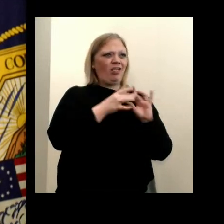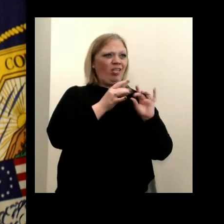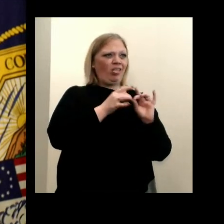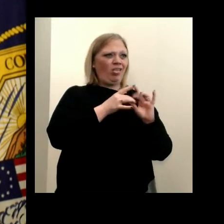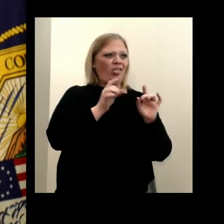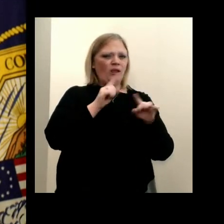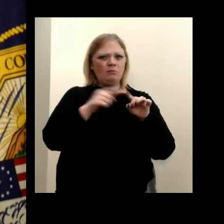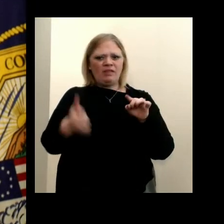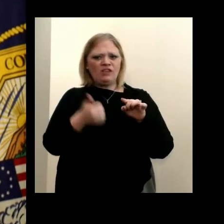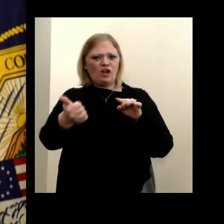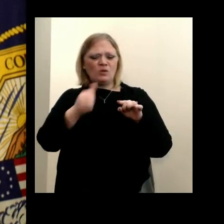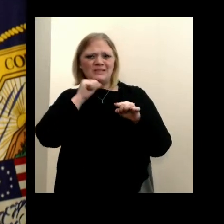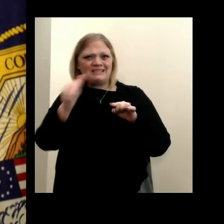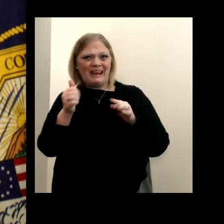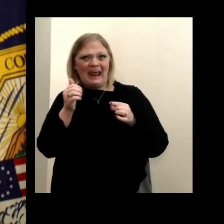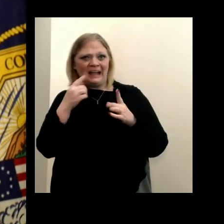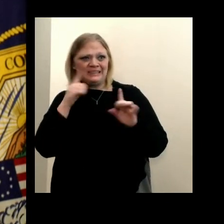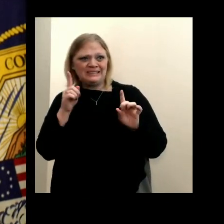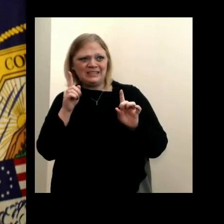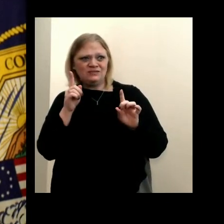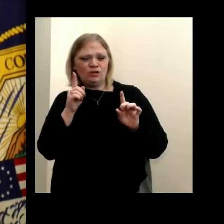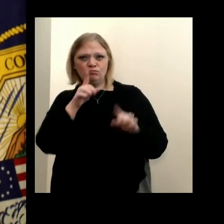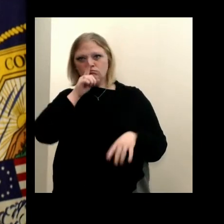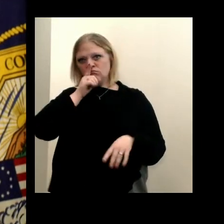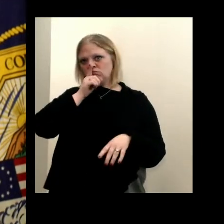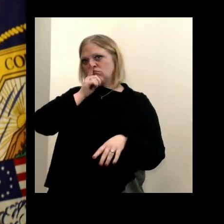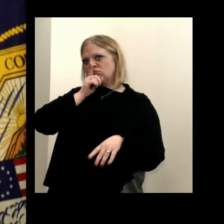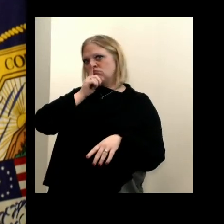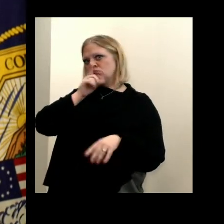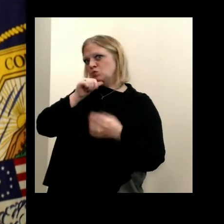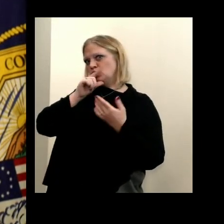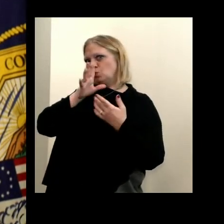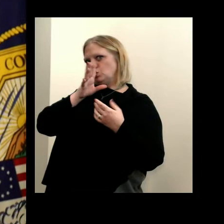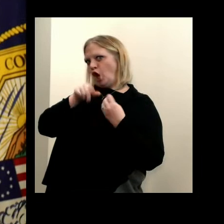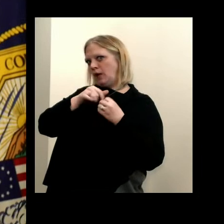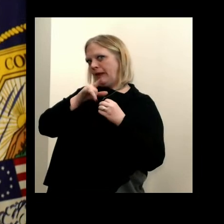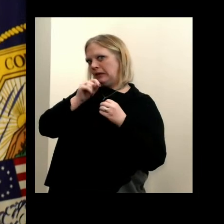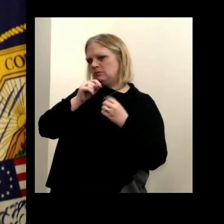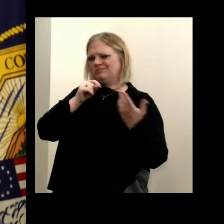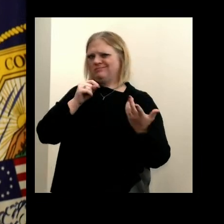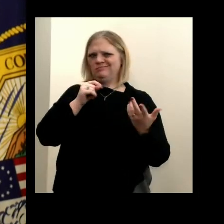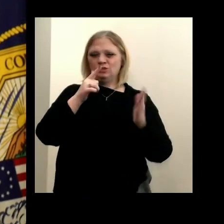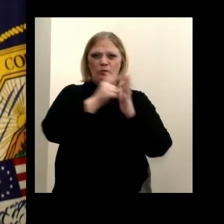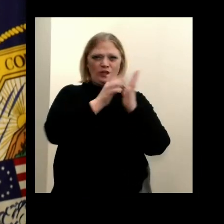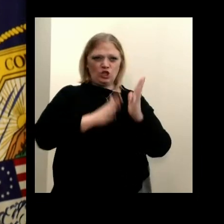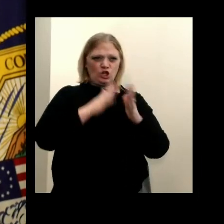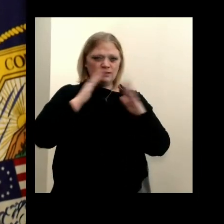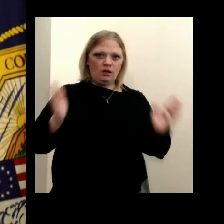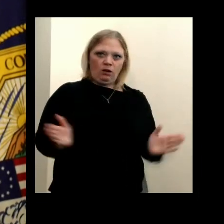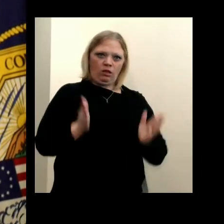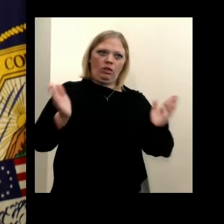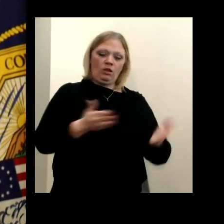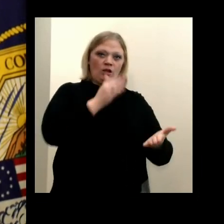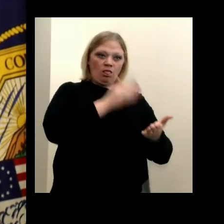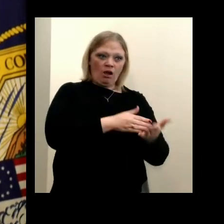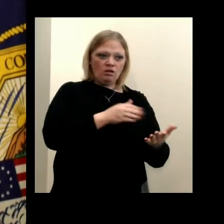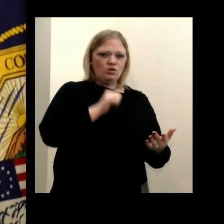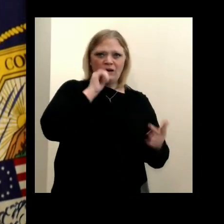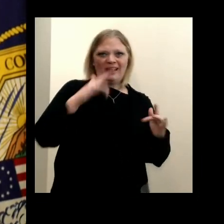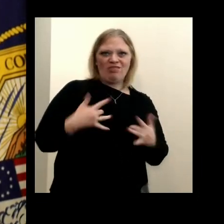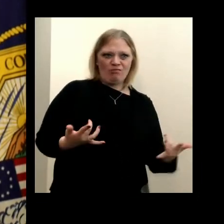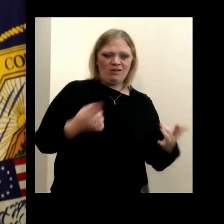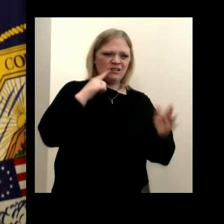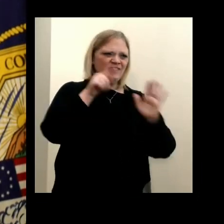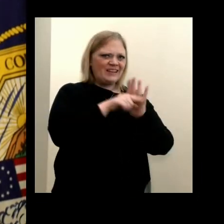not. It's kind of interesting. I don't think the attorneys that pushed those suits are very thrilled that they got a negative